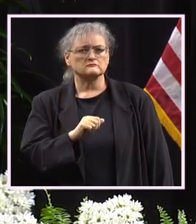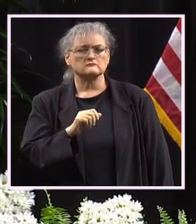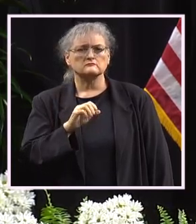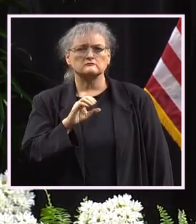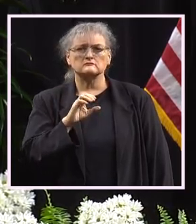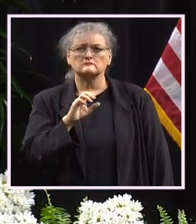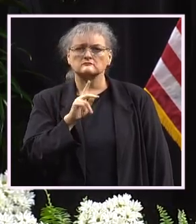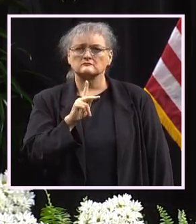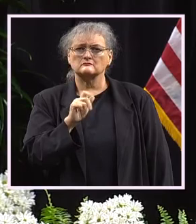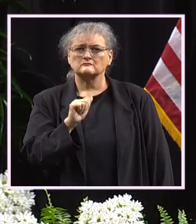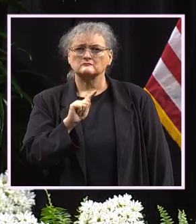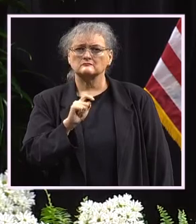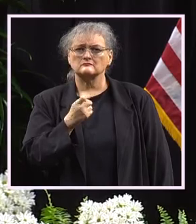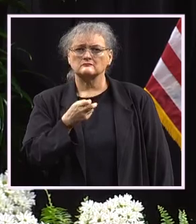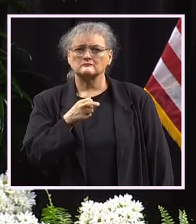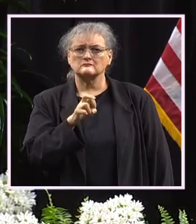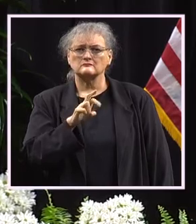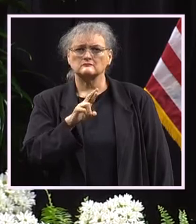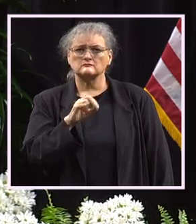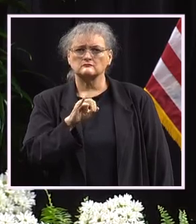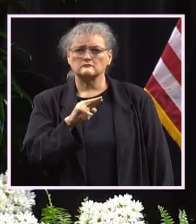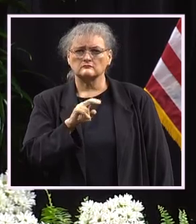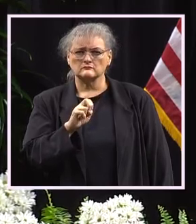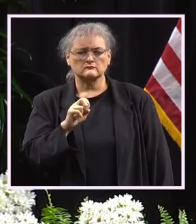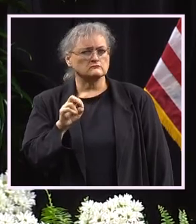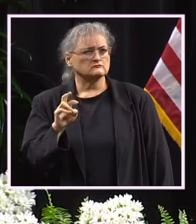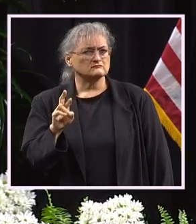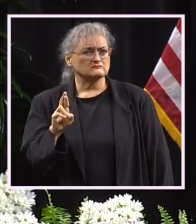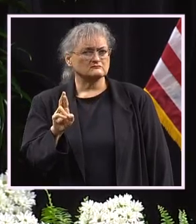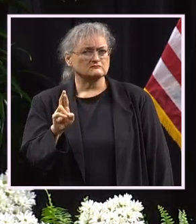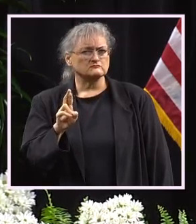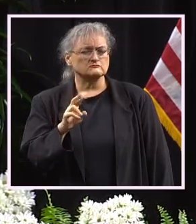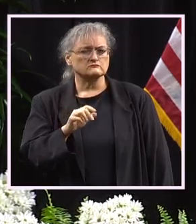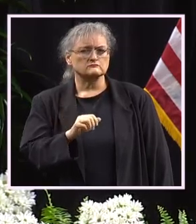Catherine Jeanette Roca, cum laude.